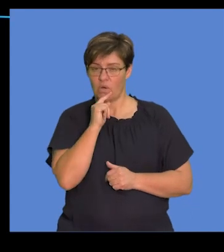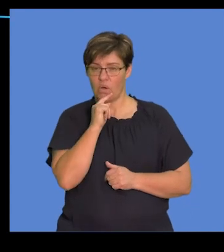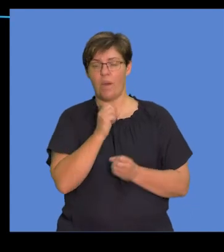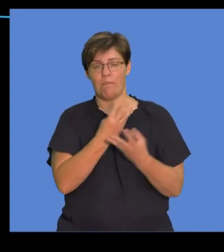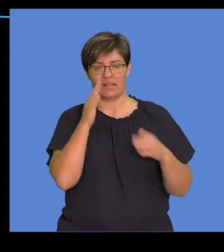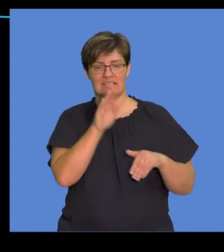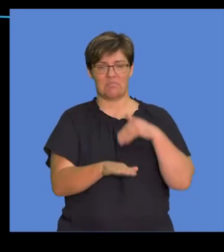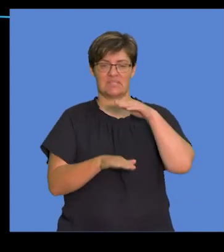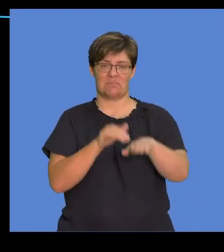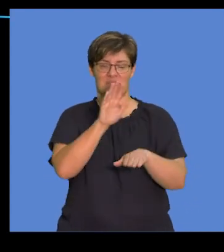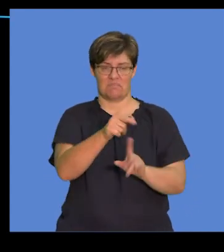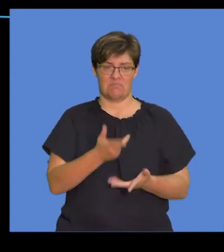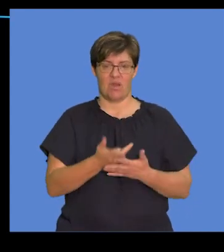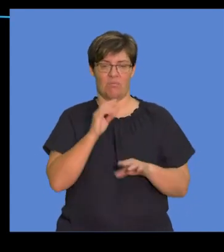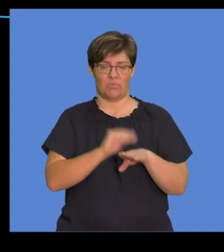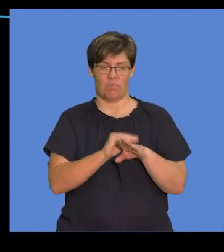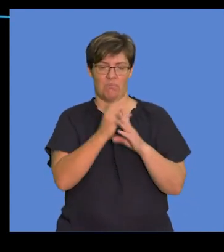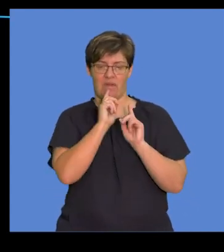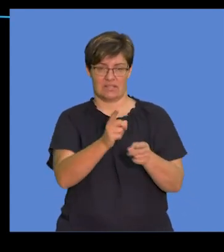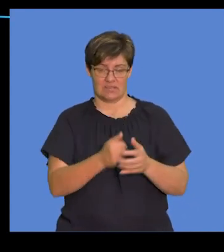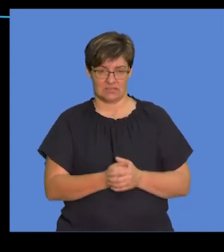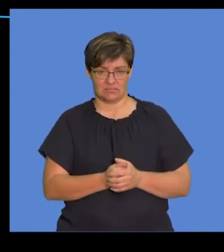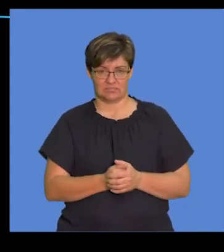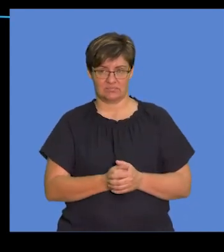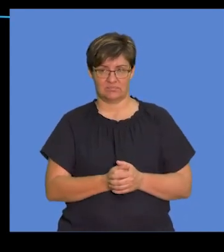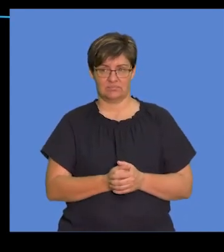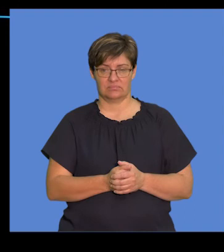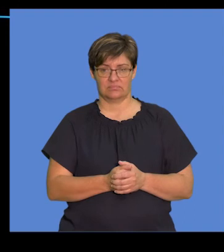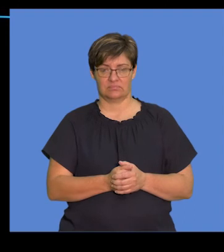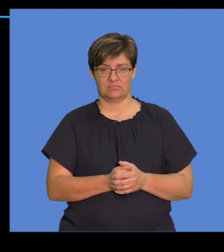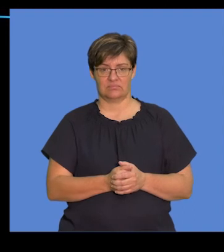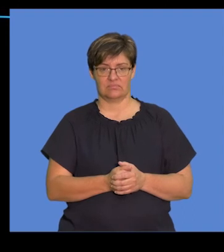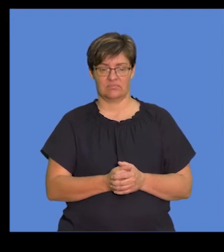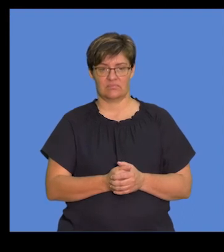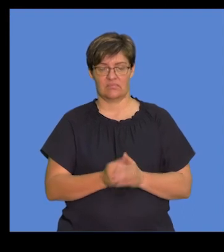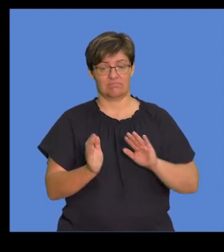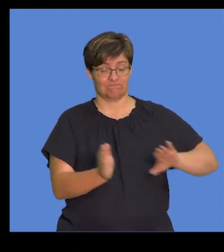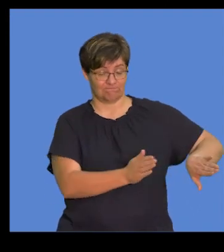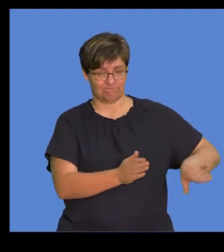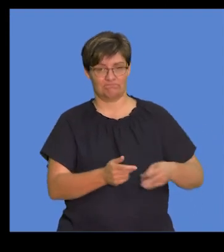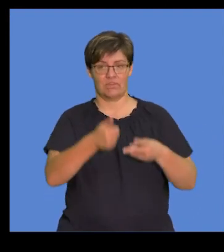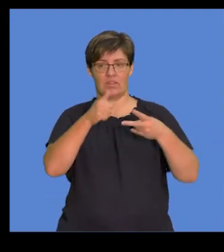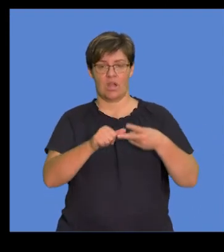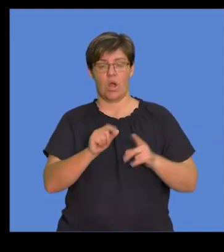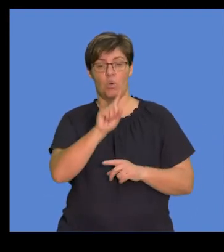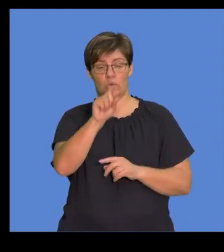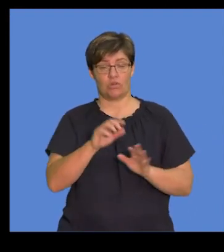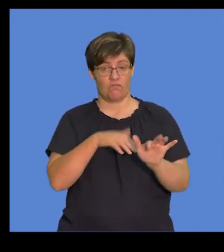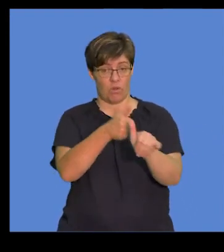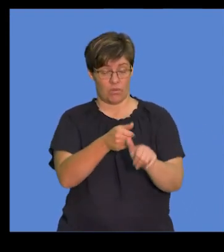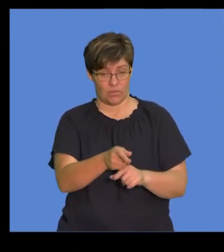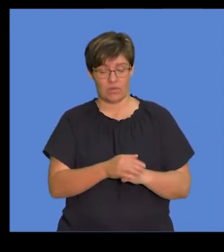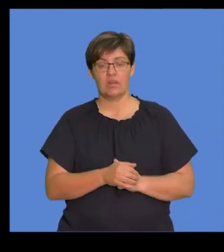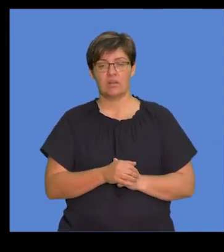is typically a multi-step type of a problem. Right. Let's go to the follow-up question, which says